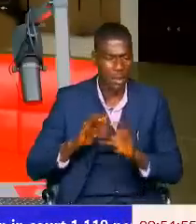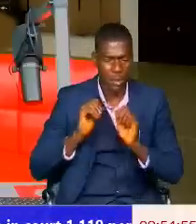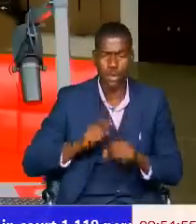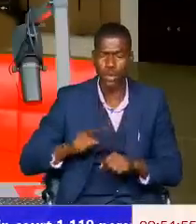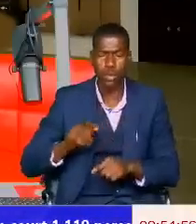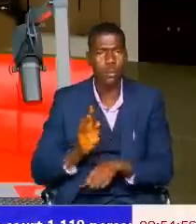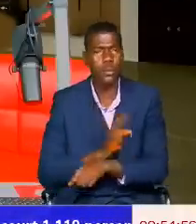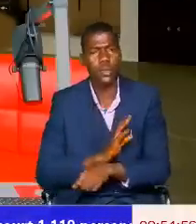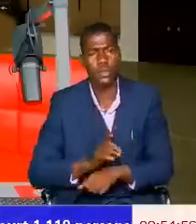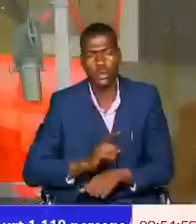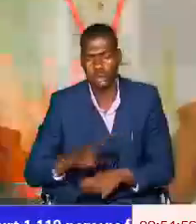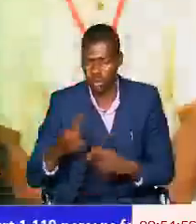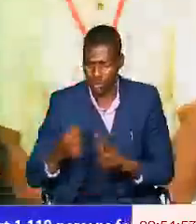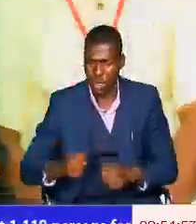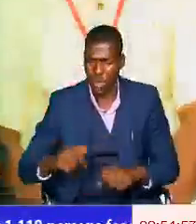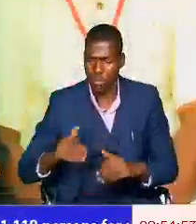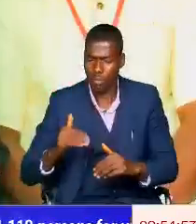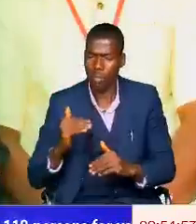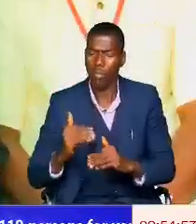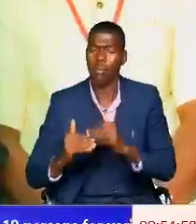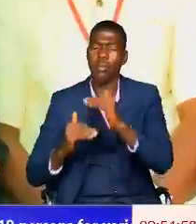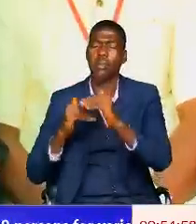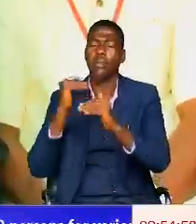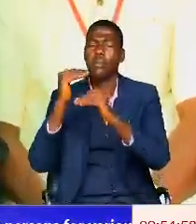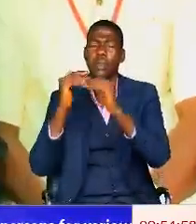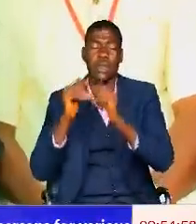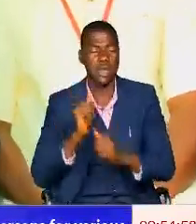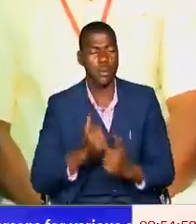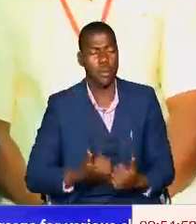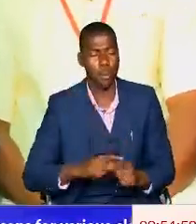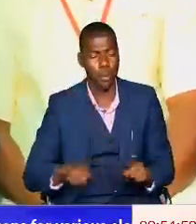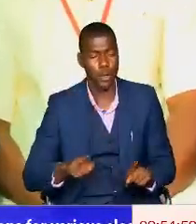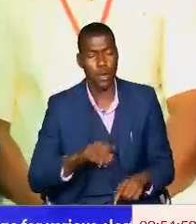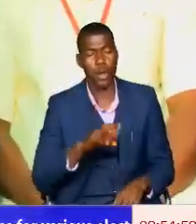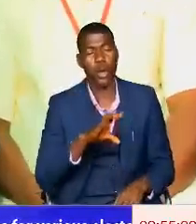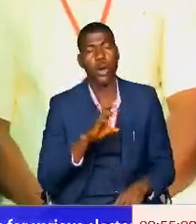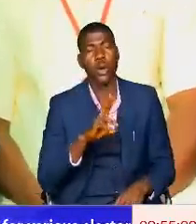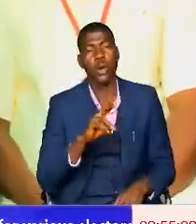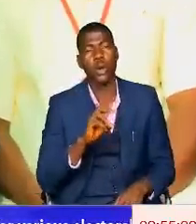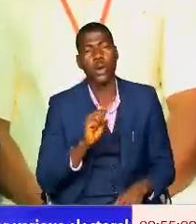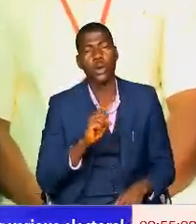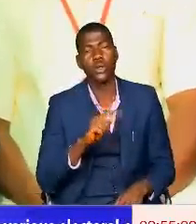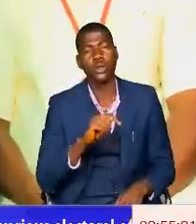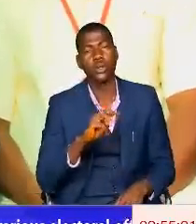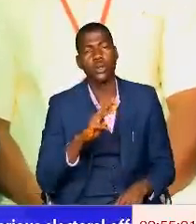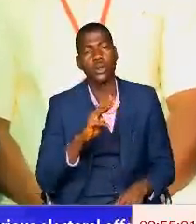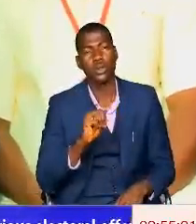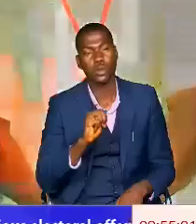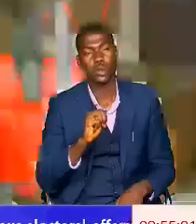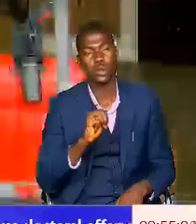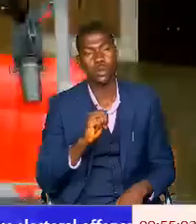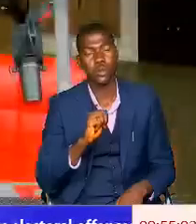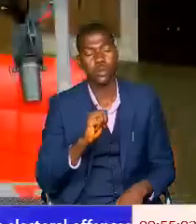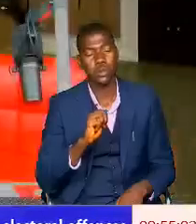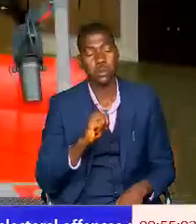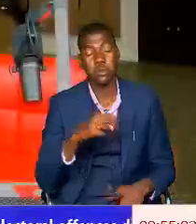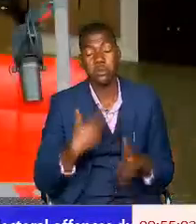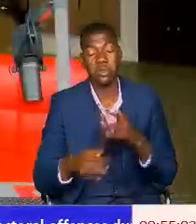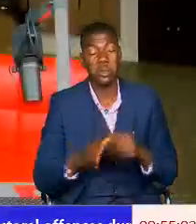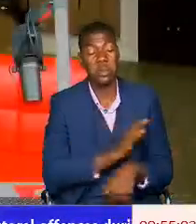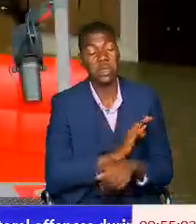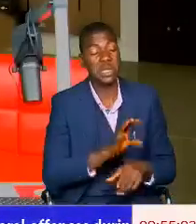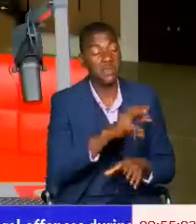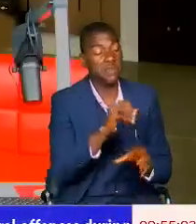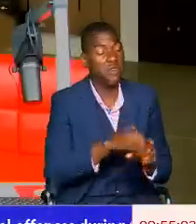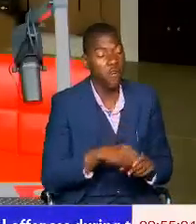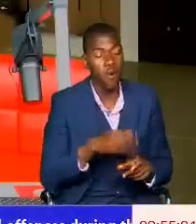recover. Them, whether they do business or no business, their own nasi don chop.